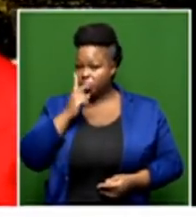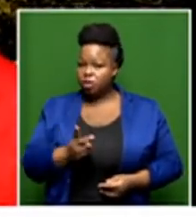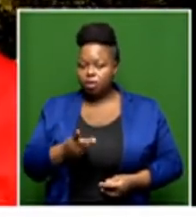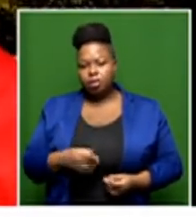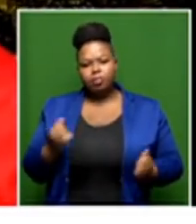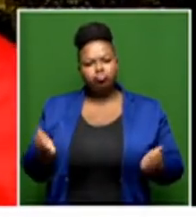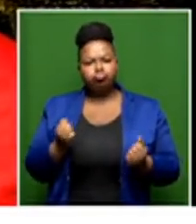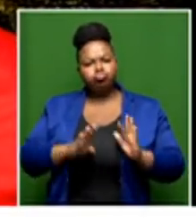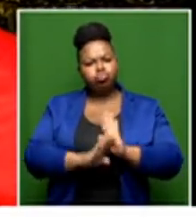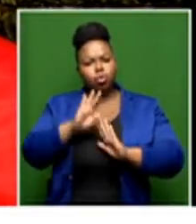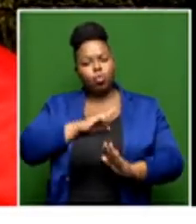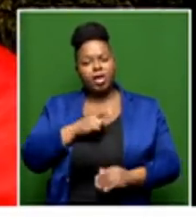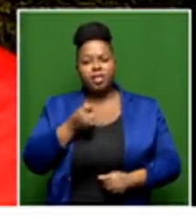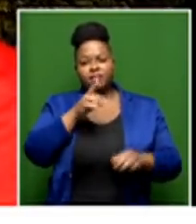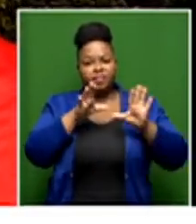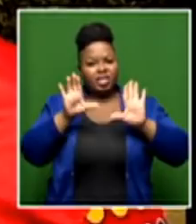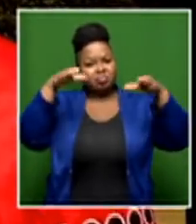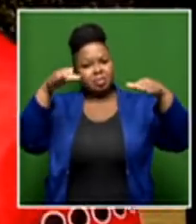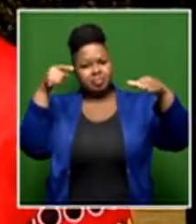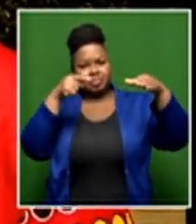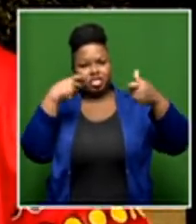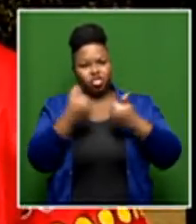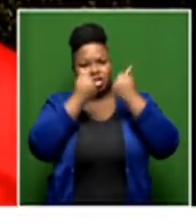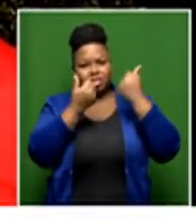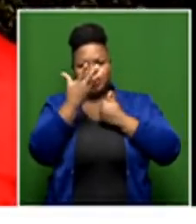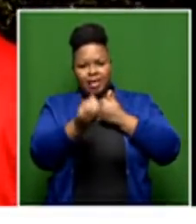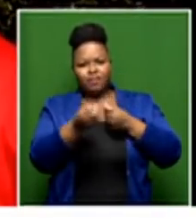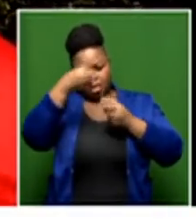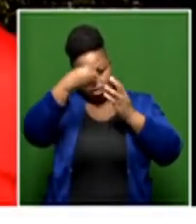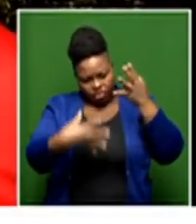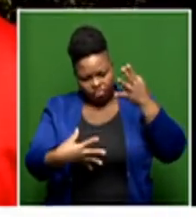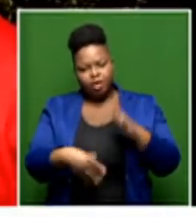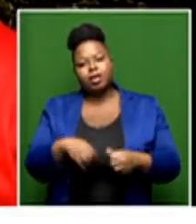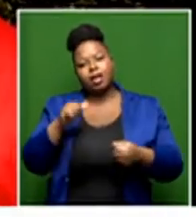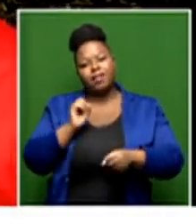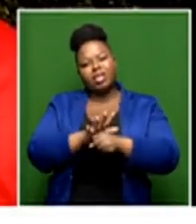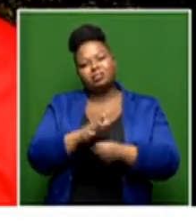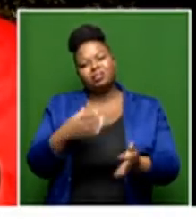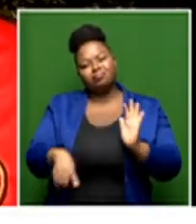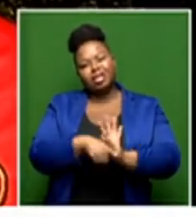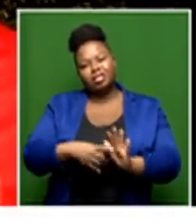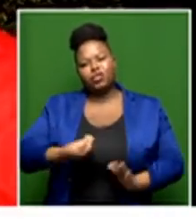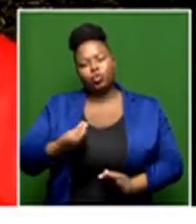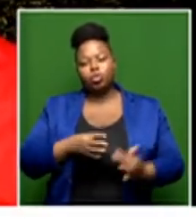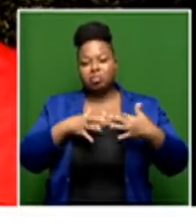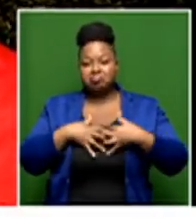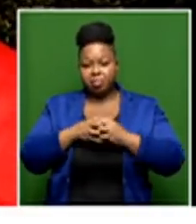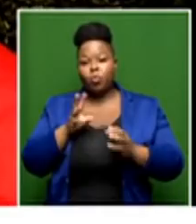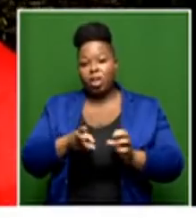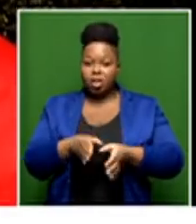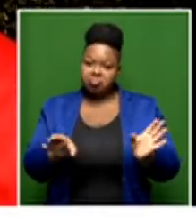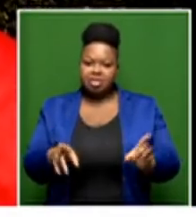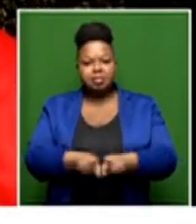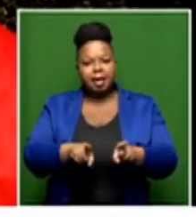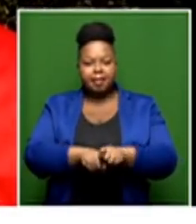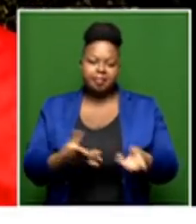revival, because if one body part is limping or having challenges, it affects the entire progressive youth formations. And in this